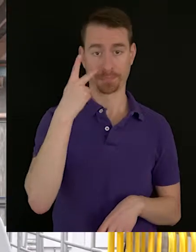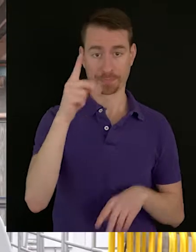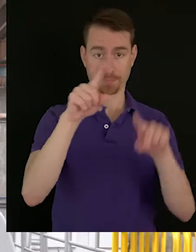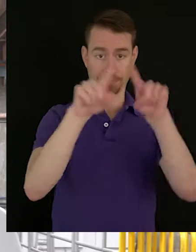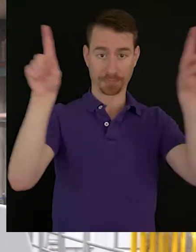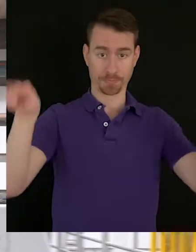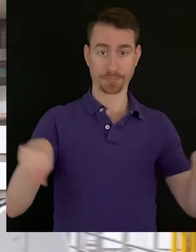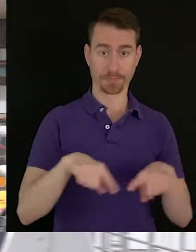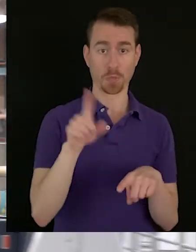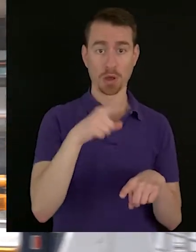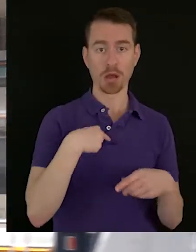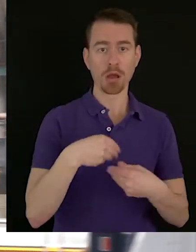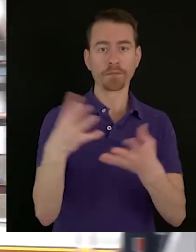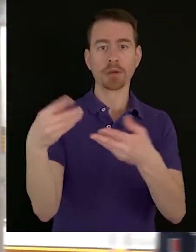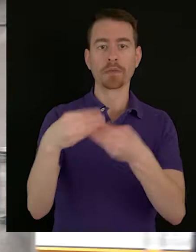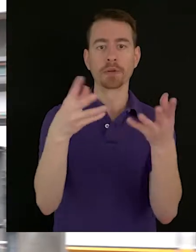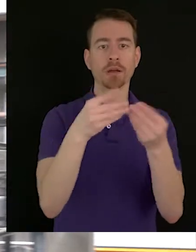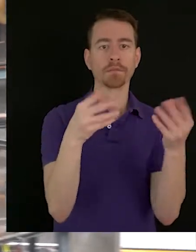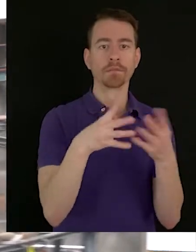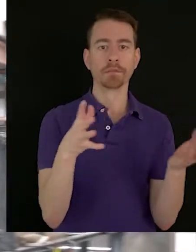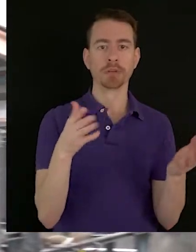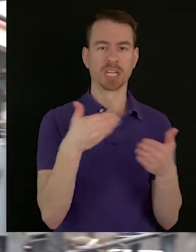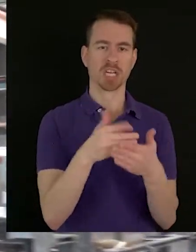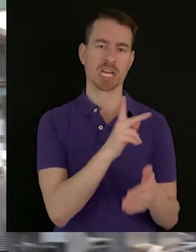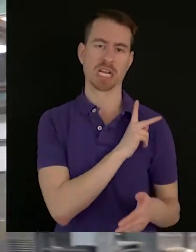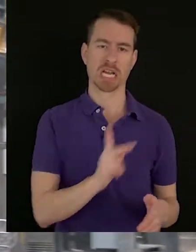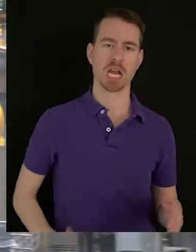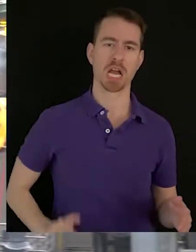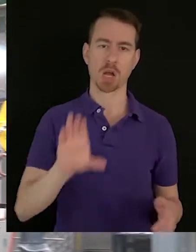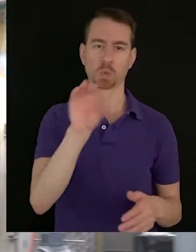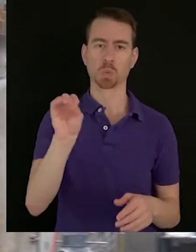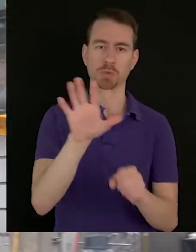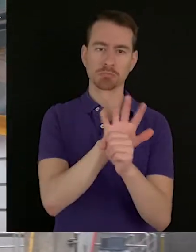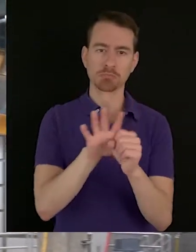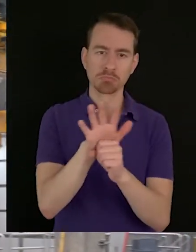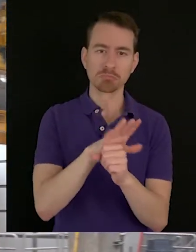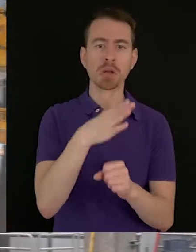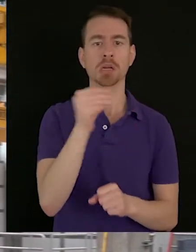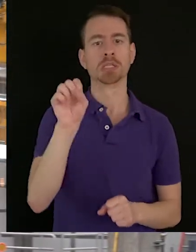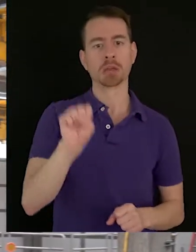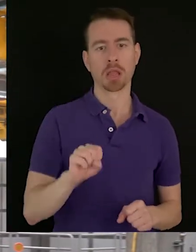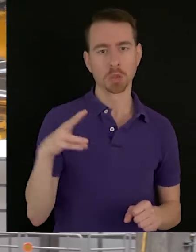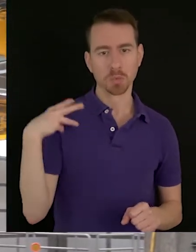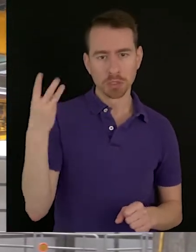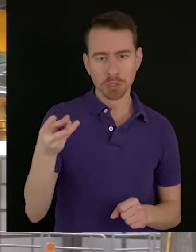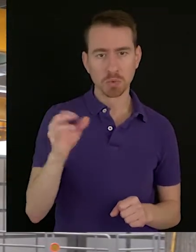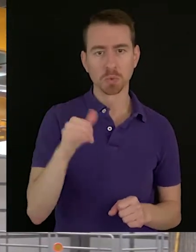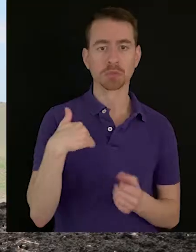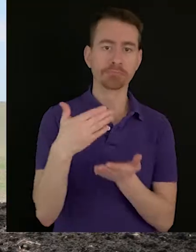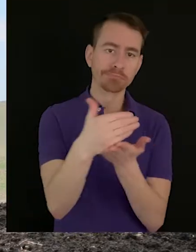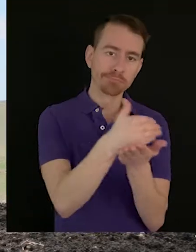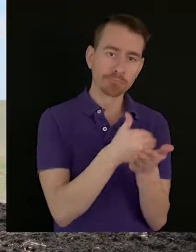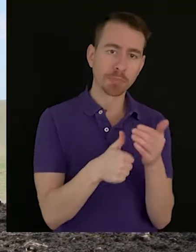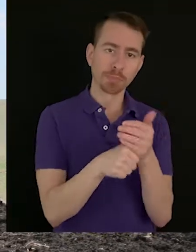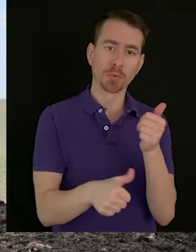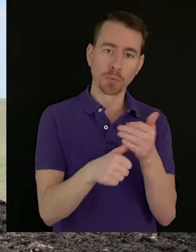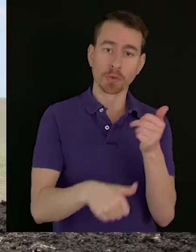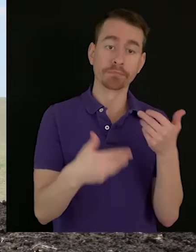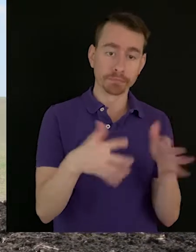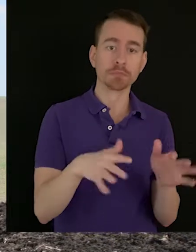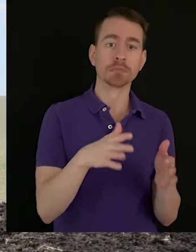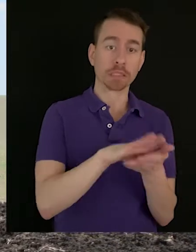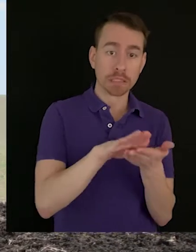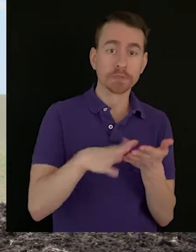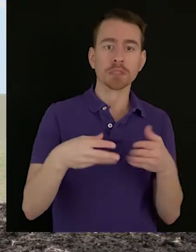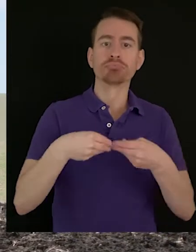organic material just like a laundry machine's spin cycle helps dry out clothing. After this process, the organic material becomes what